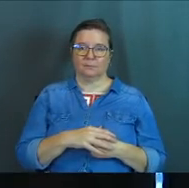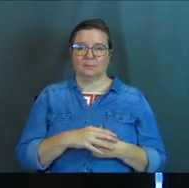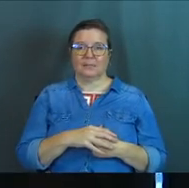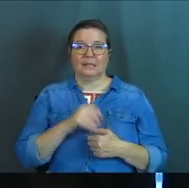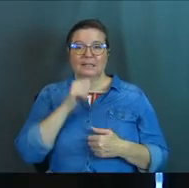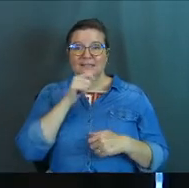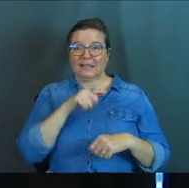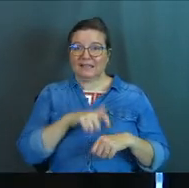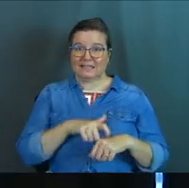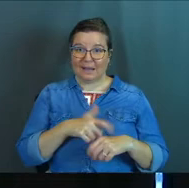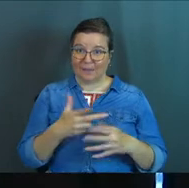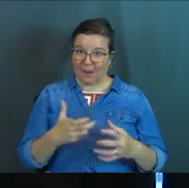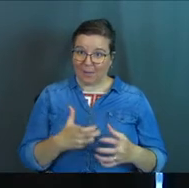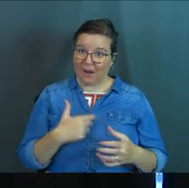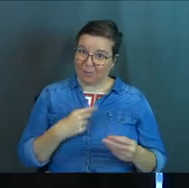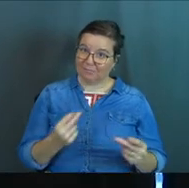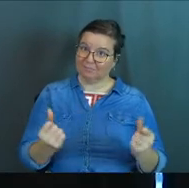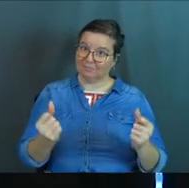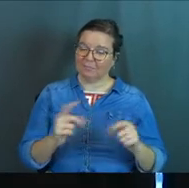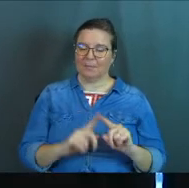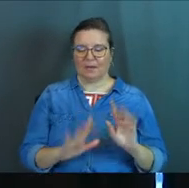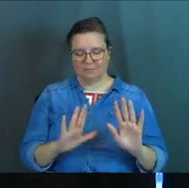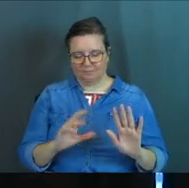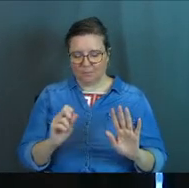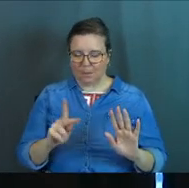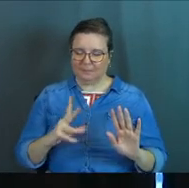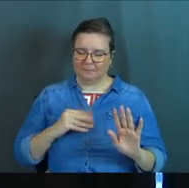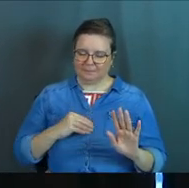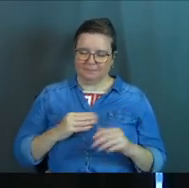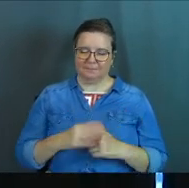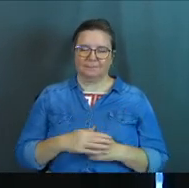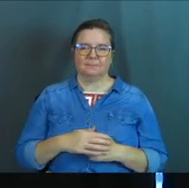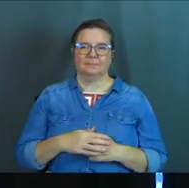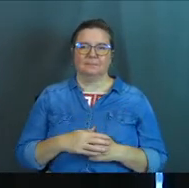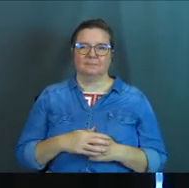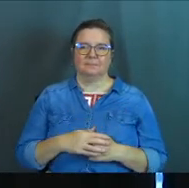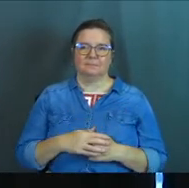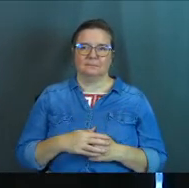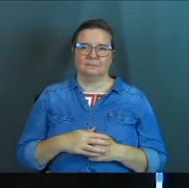It's not the time frame that I wanted, but okay.